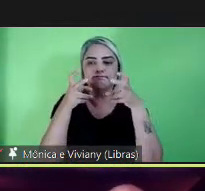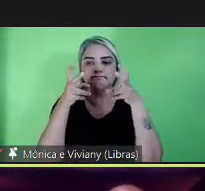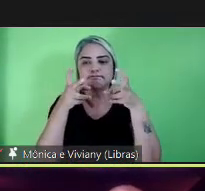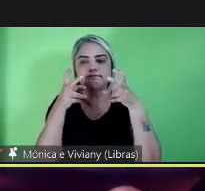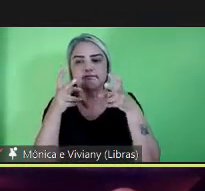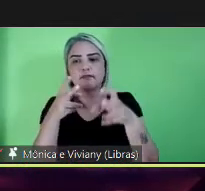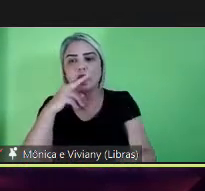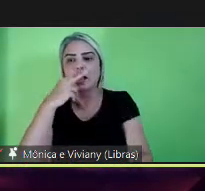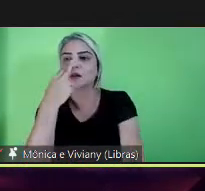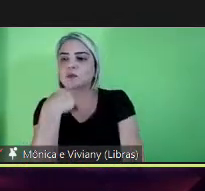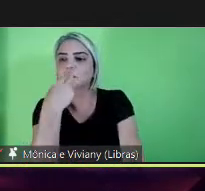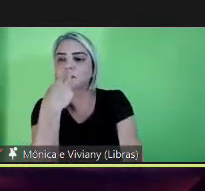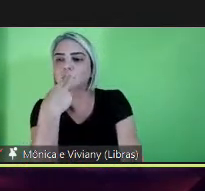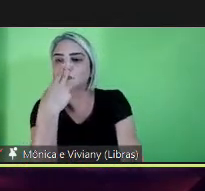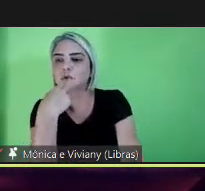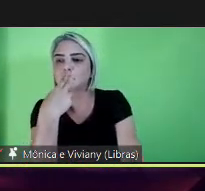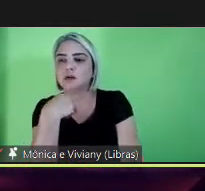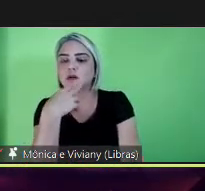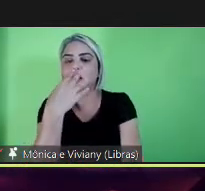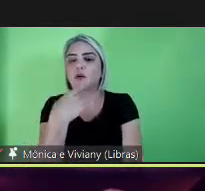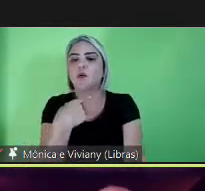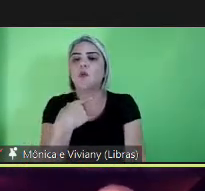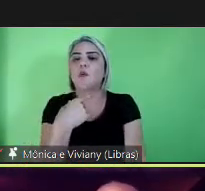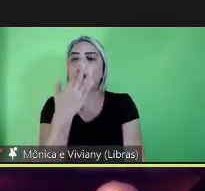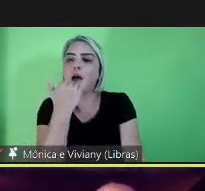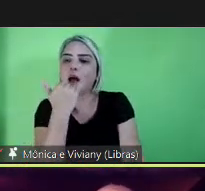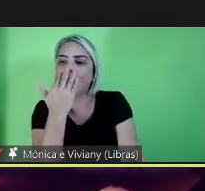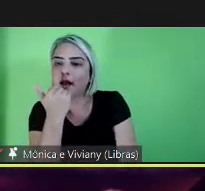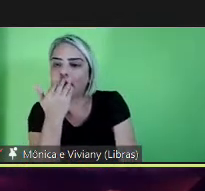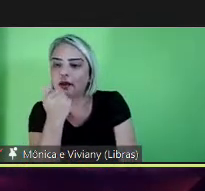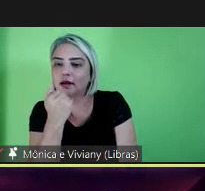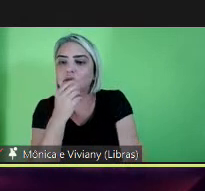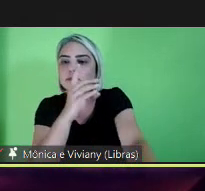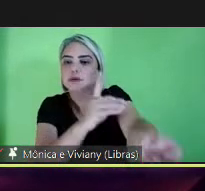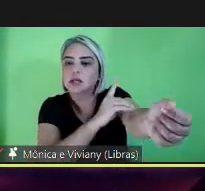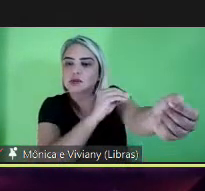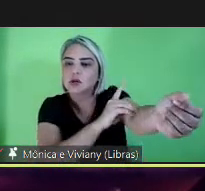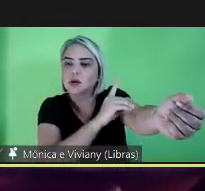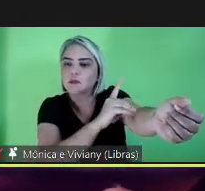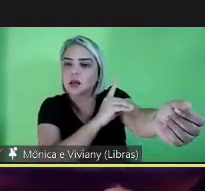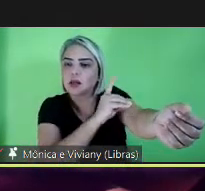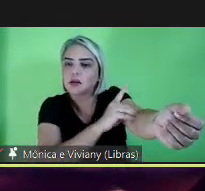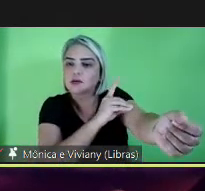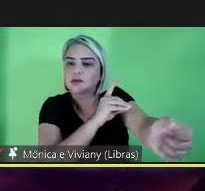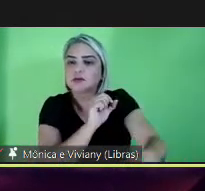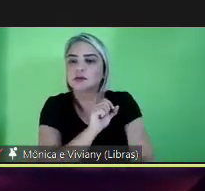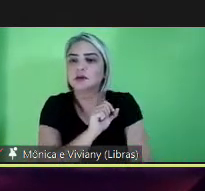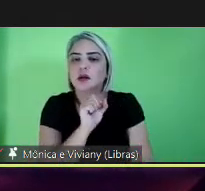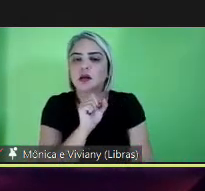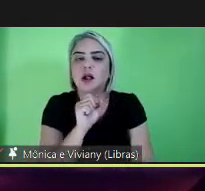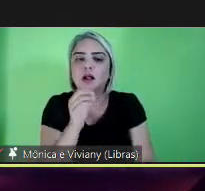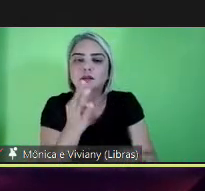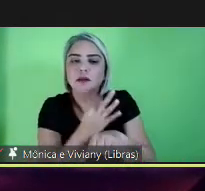or diabetes as a whole, in terms of prevention, in terms of its